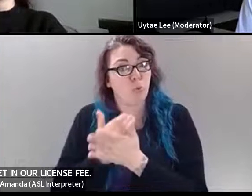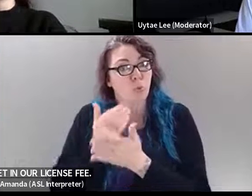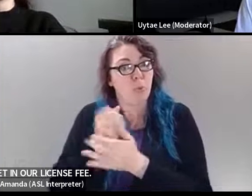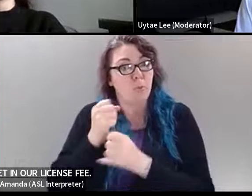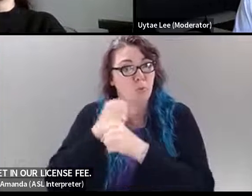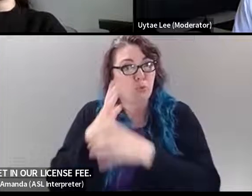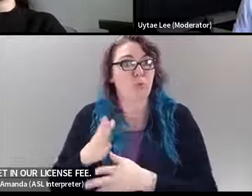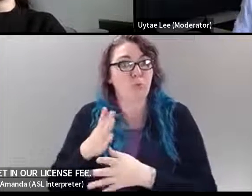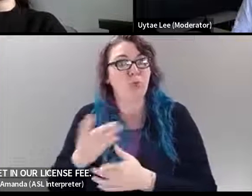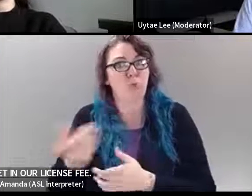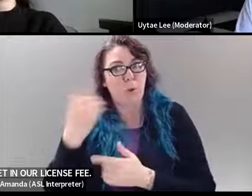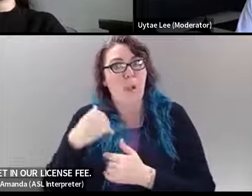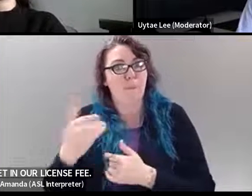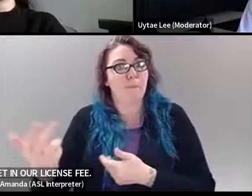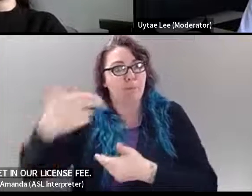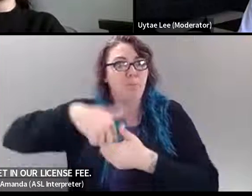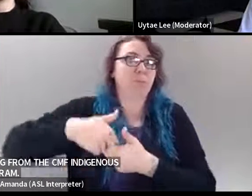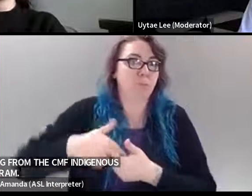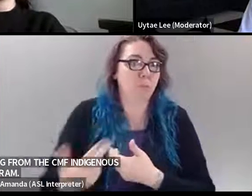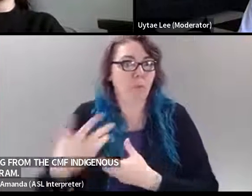us.